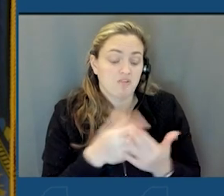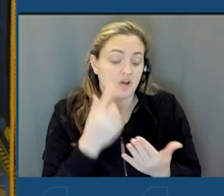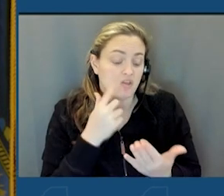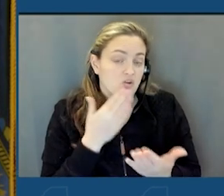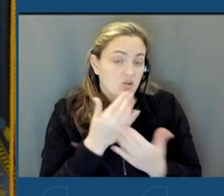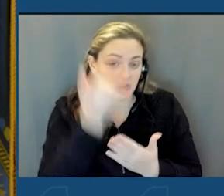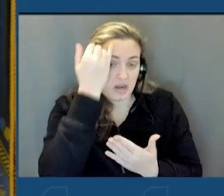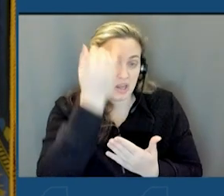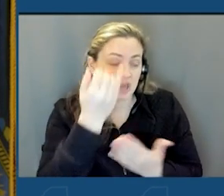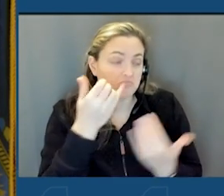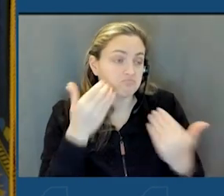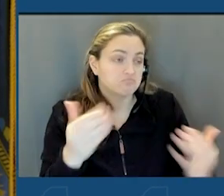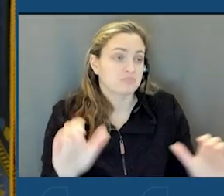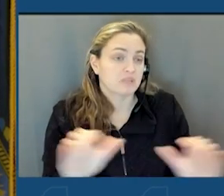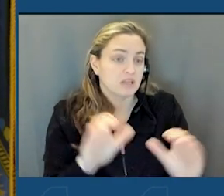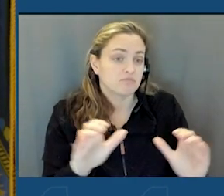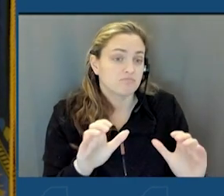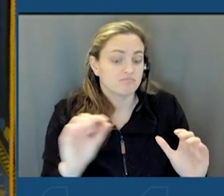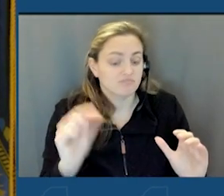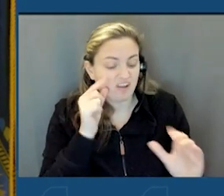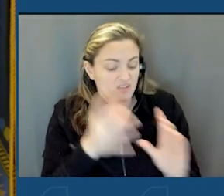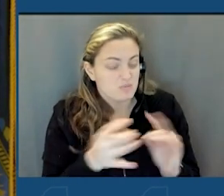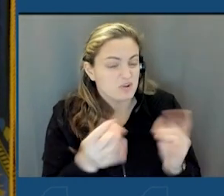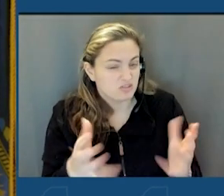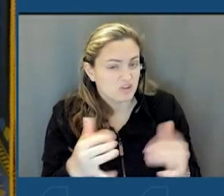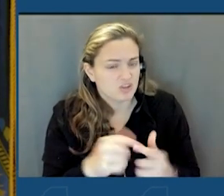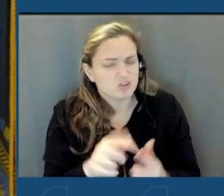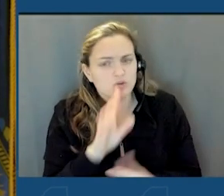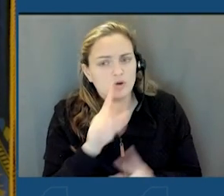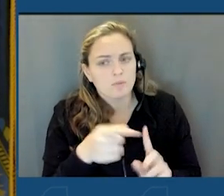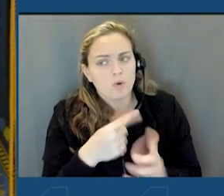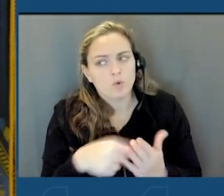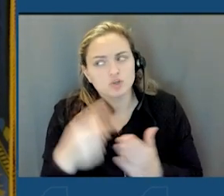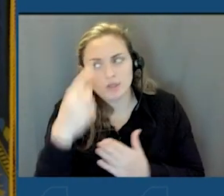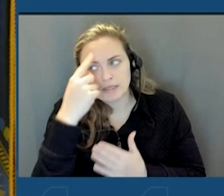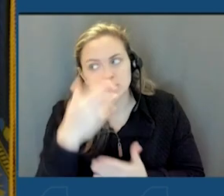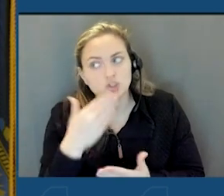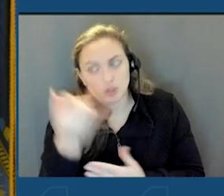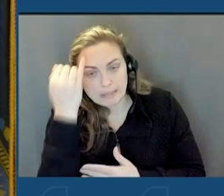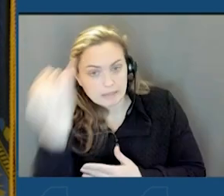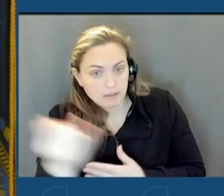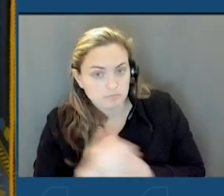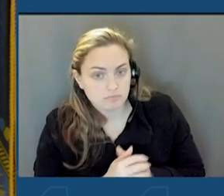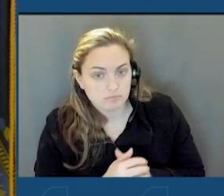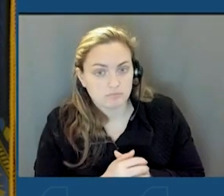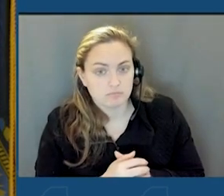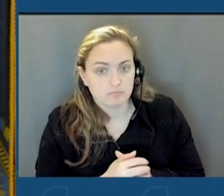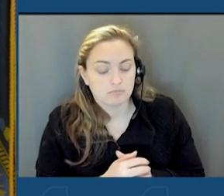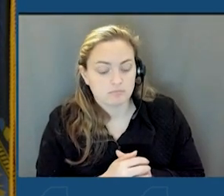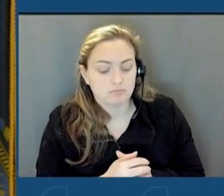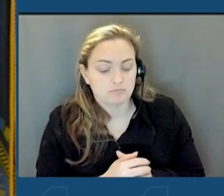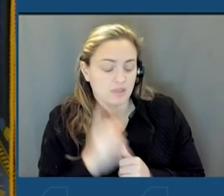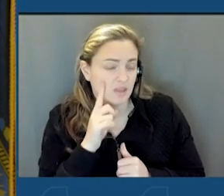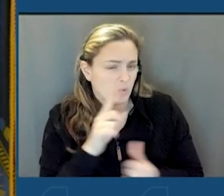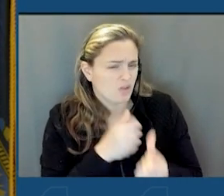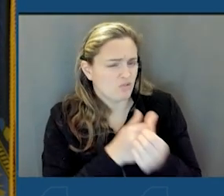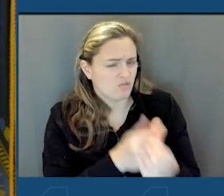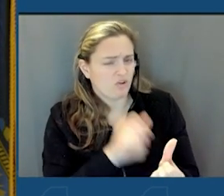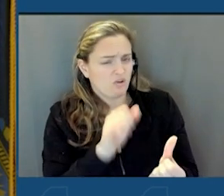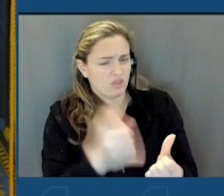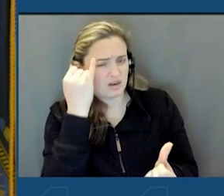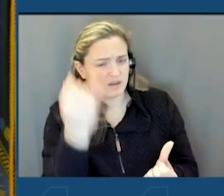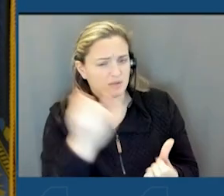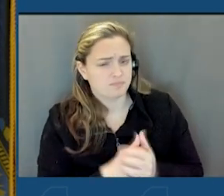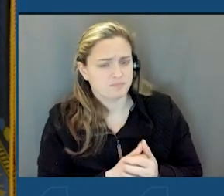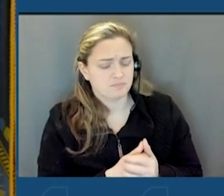idea. Sort of what the governor's talking about. She's talking about what she thinks is a good idea. And I think we have to follow some of that idea.